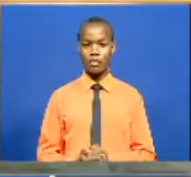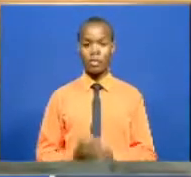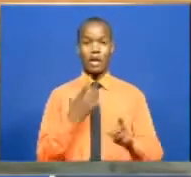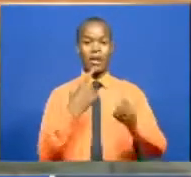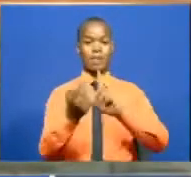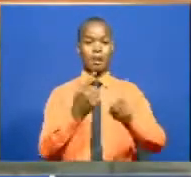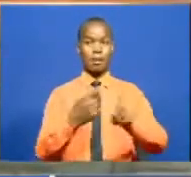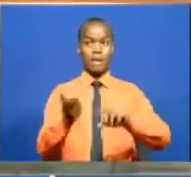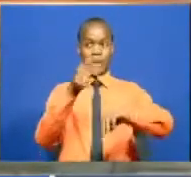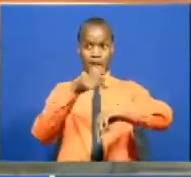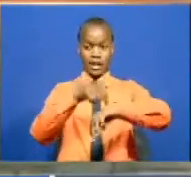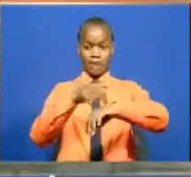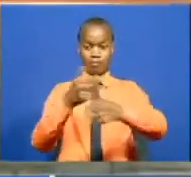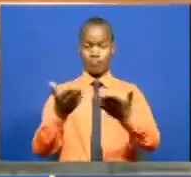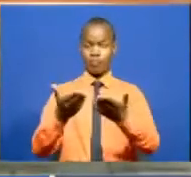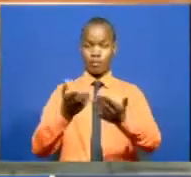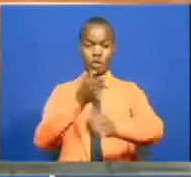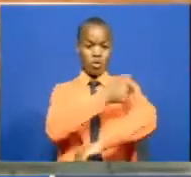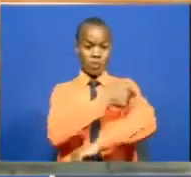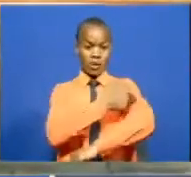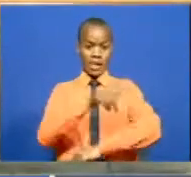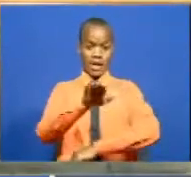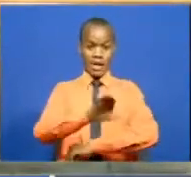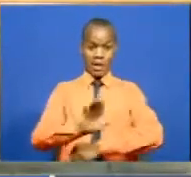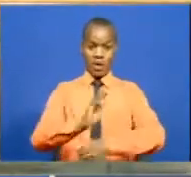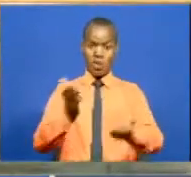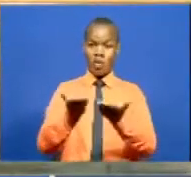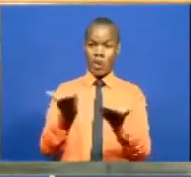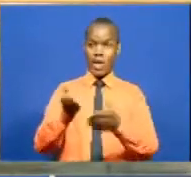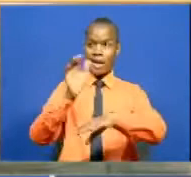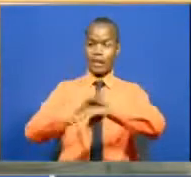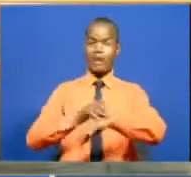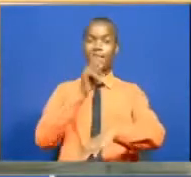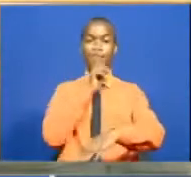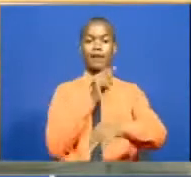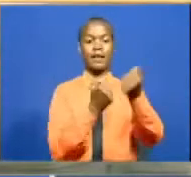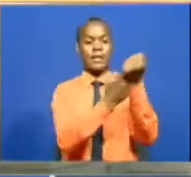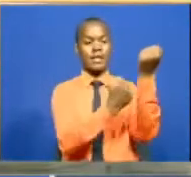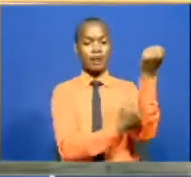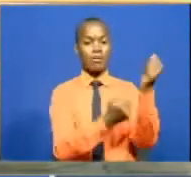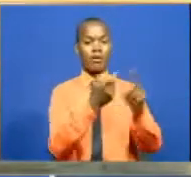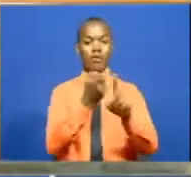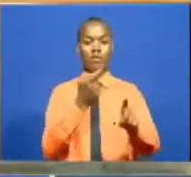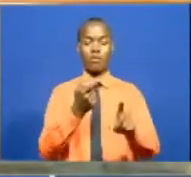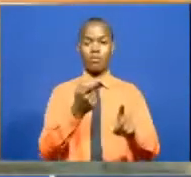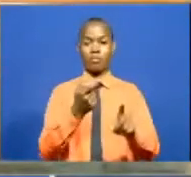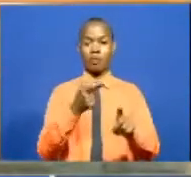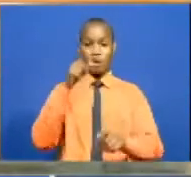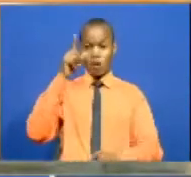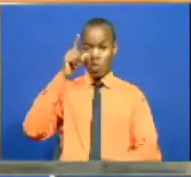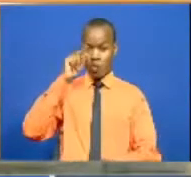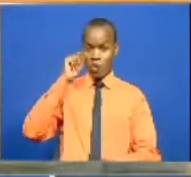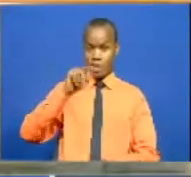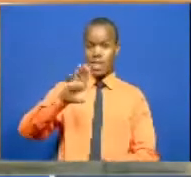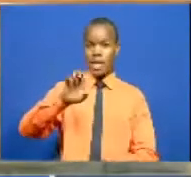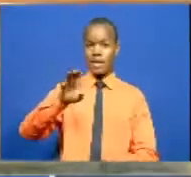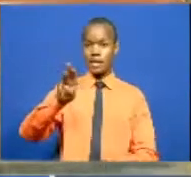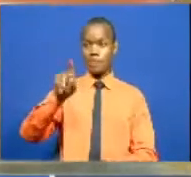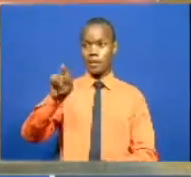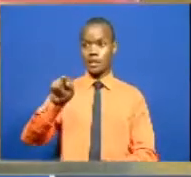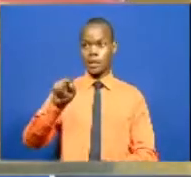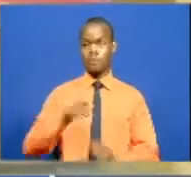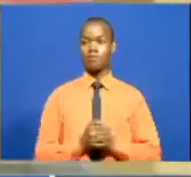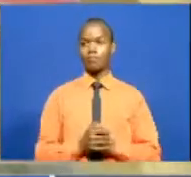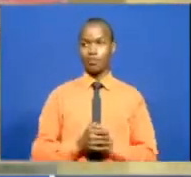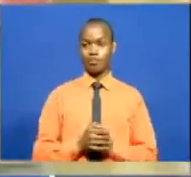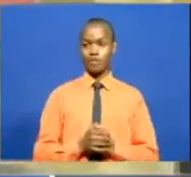Speaking at the facility's administration area where he received consignment of donations from Mombasa Cement, Coast General Teaching and Referral Hospital